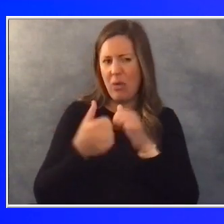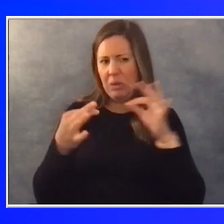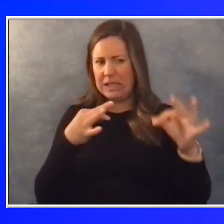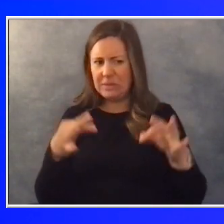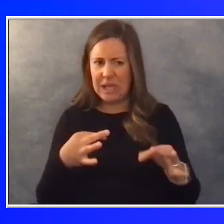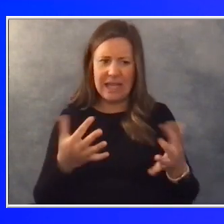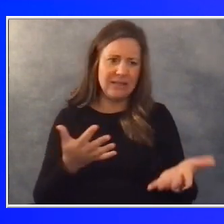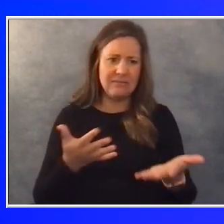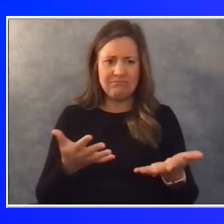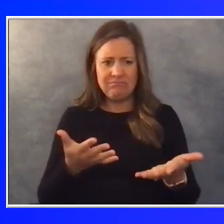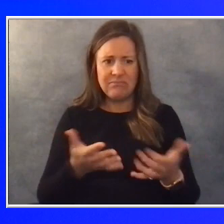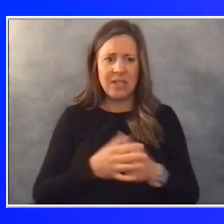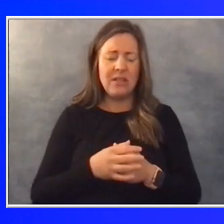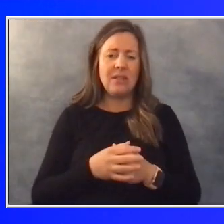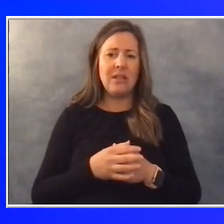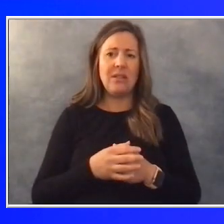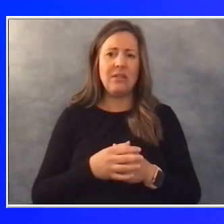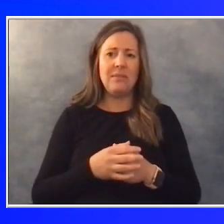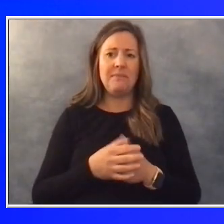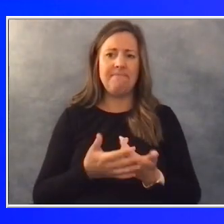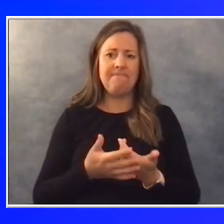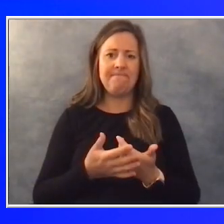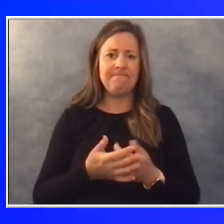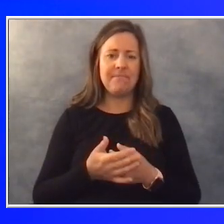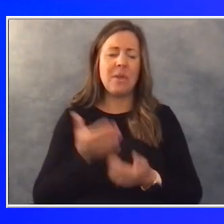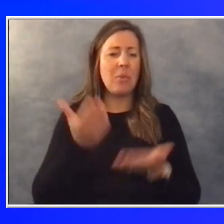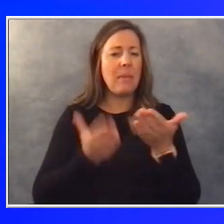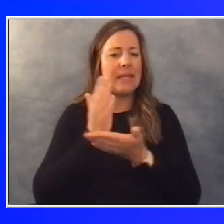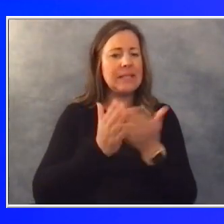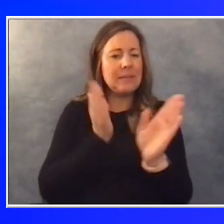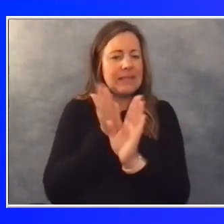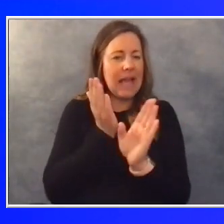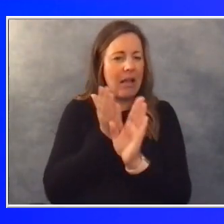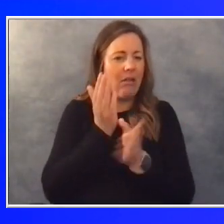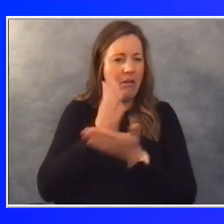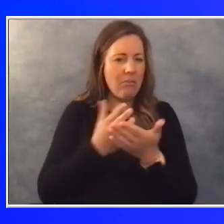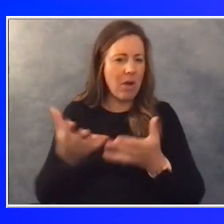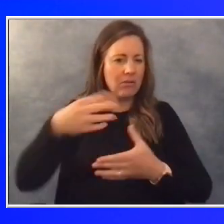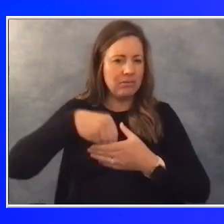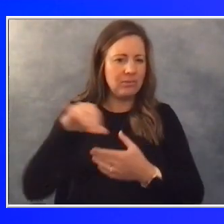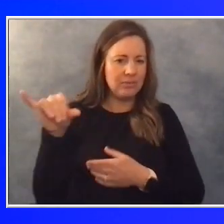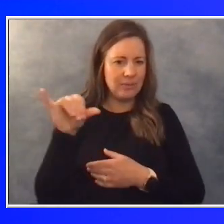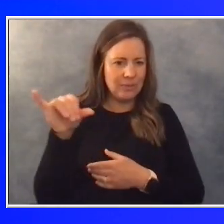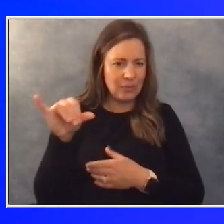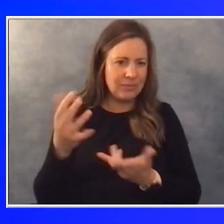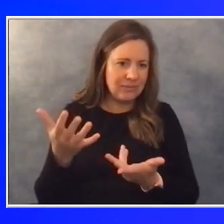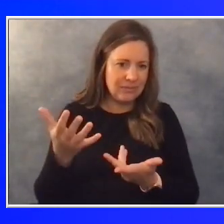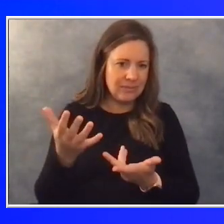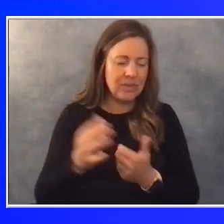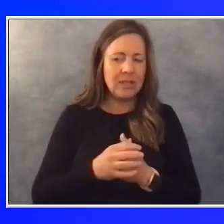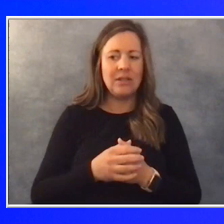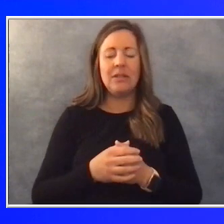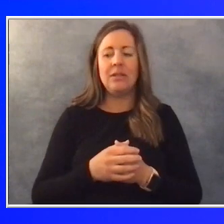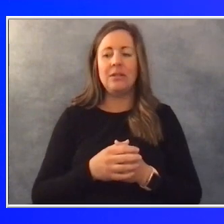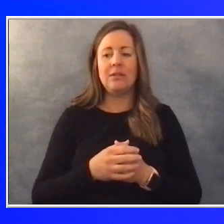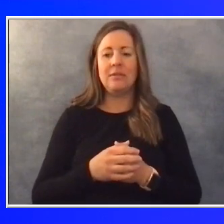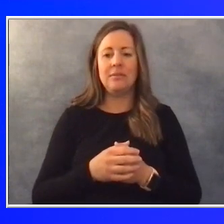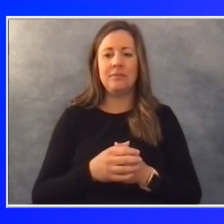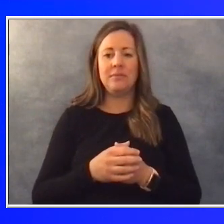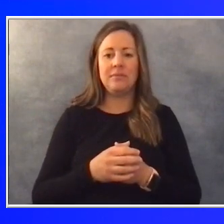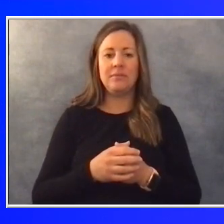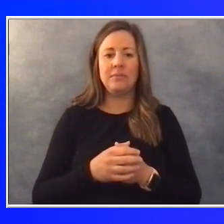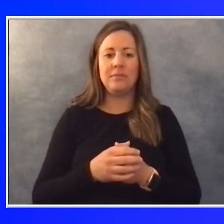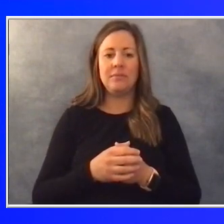you know, of course, there's probably some psychological part of that, right? But I had